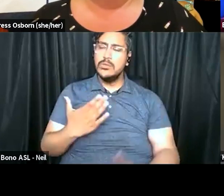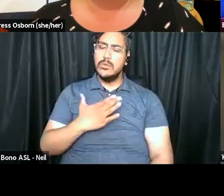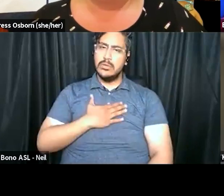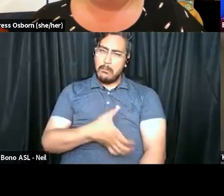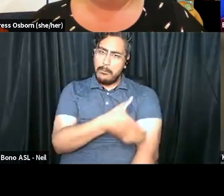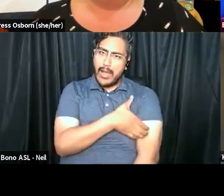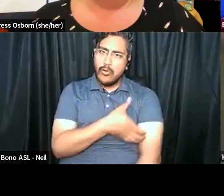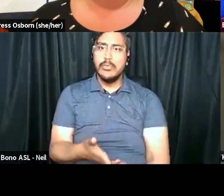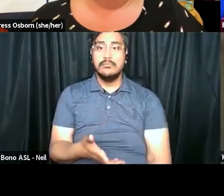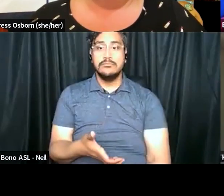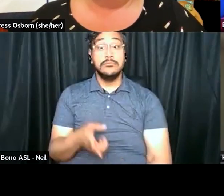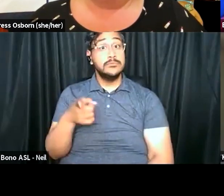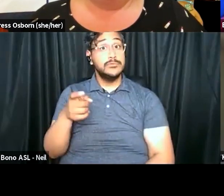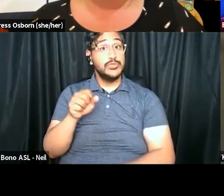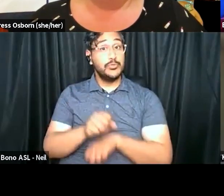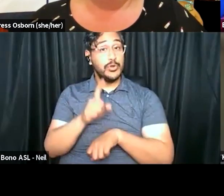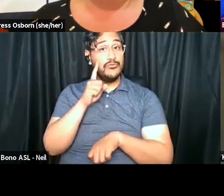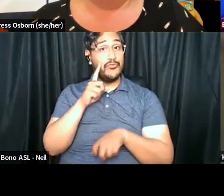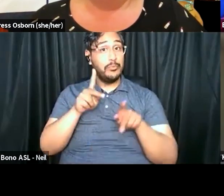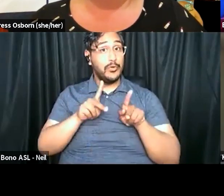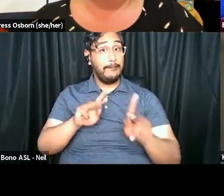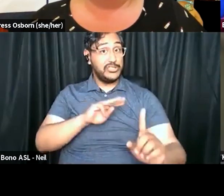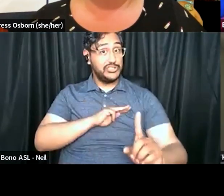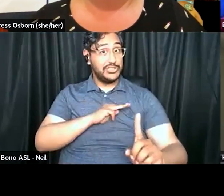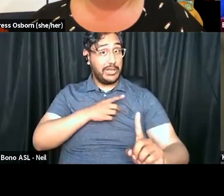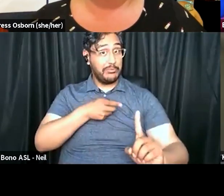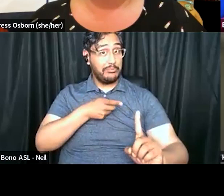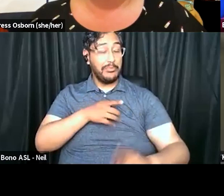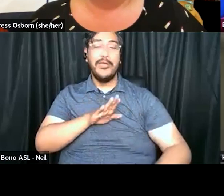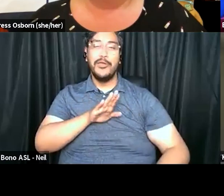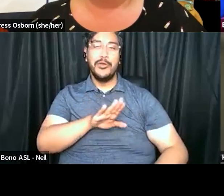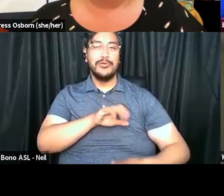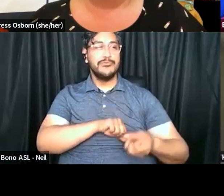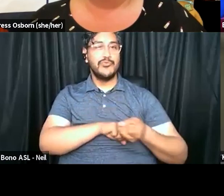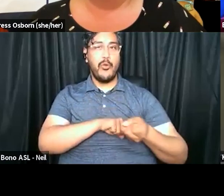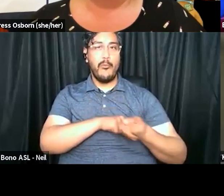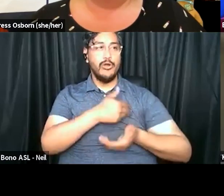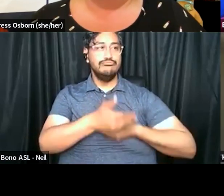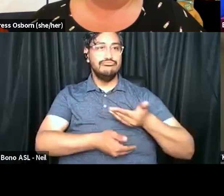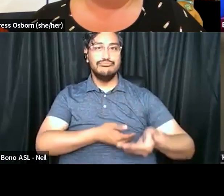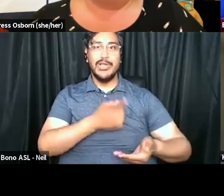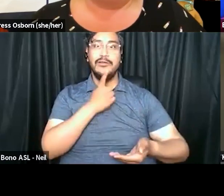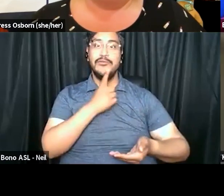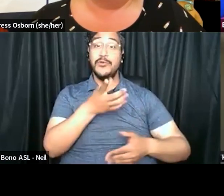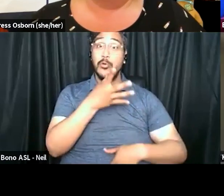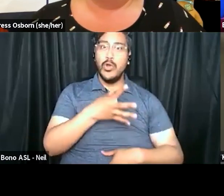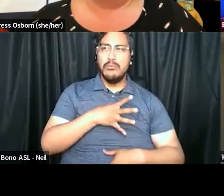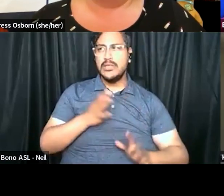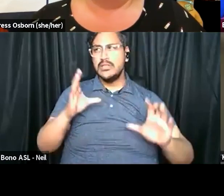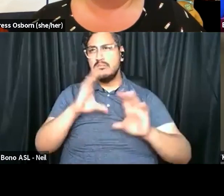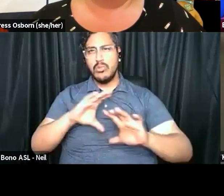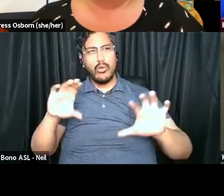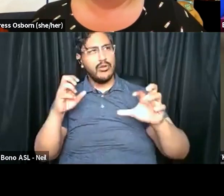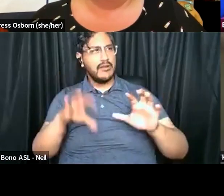a permissionary, offering her nurturing and support for women to explore, discover, and be their full